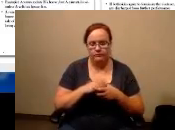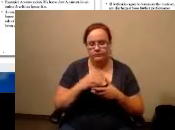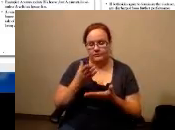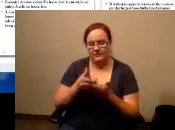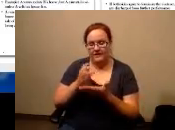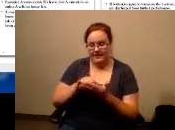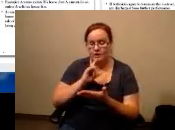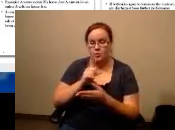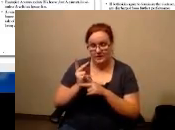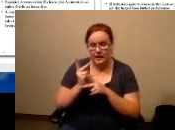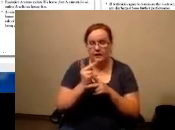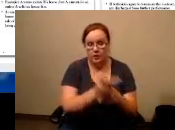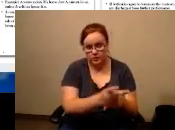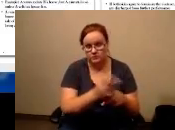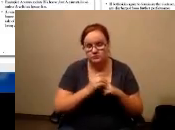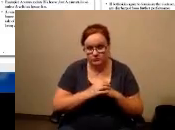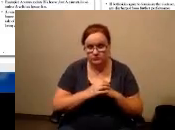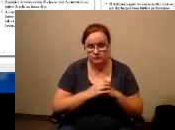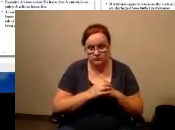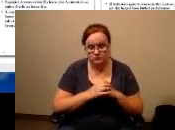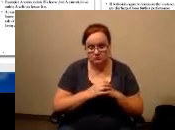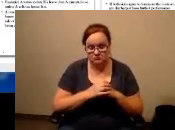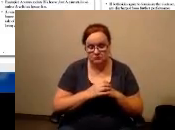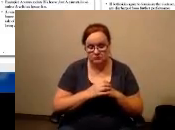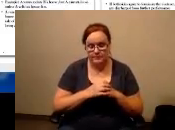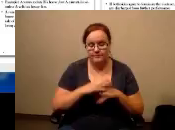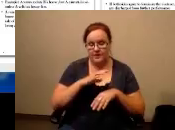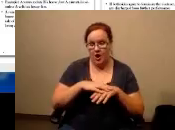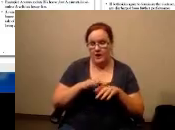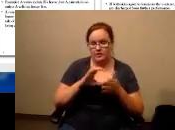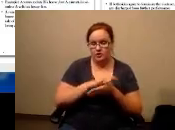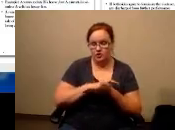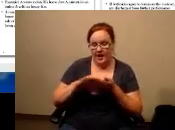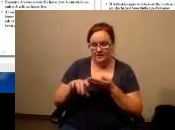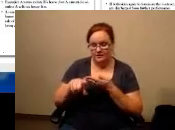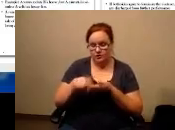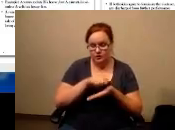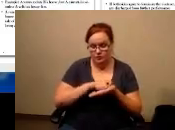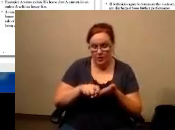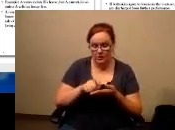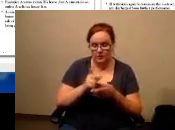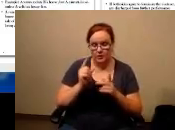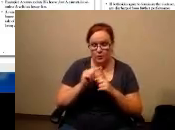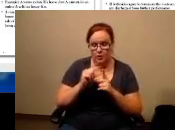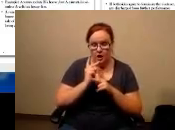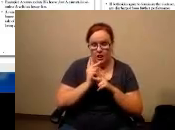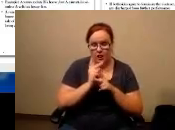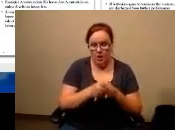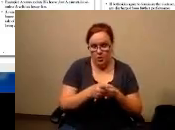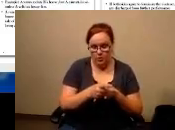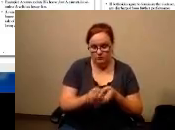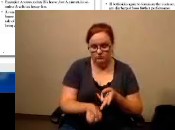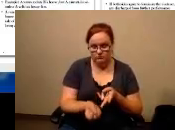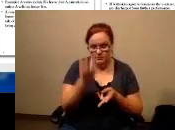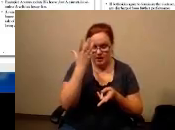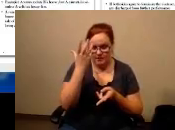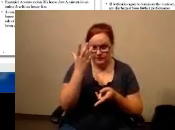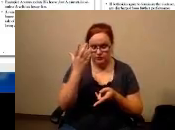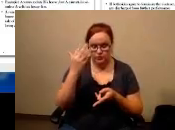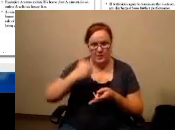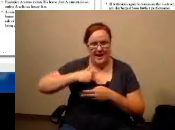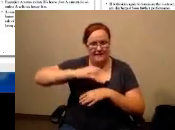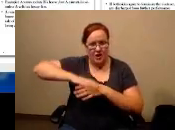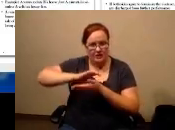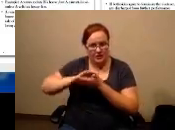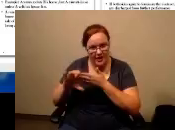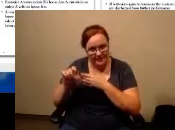was a loan? Well, on the check, she wrote the word loan. The amount, we have the amount on the